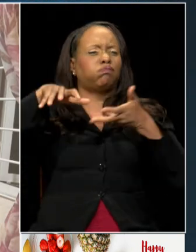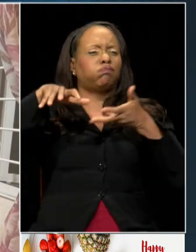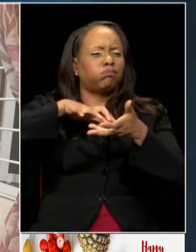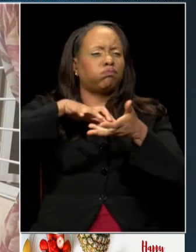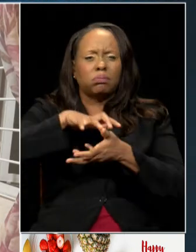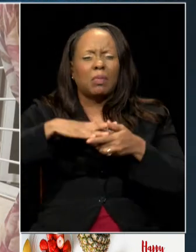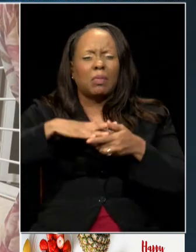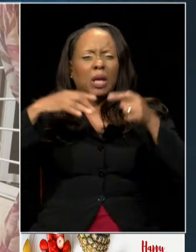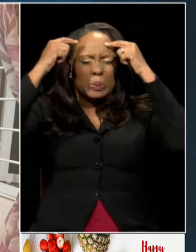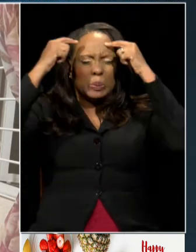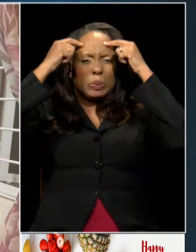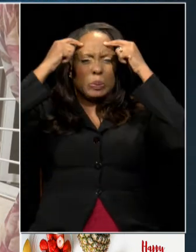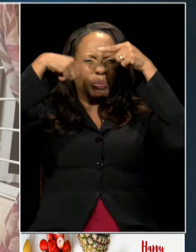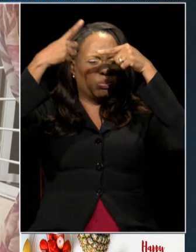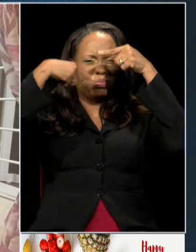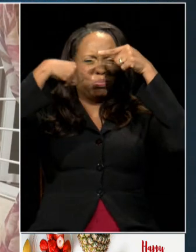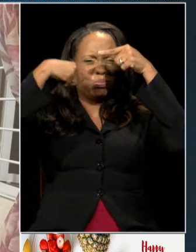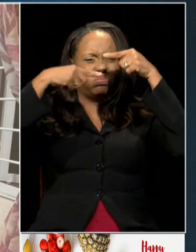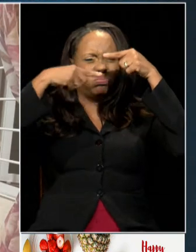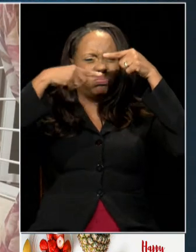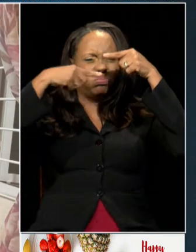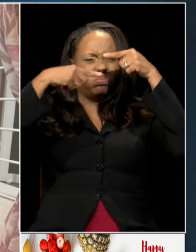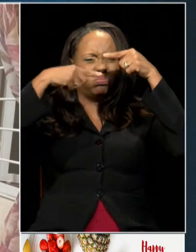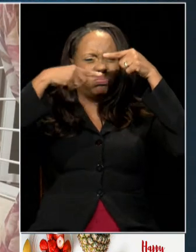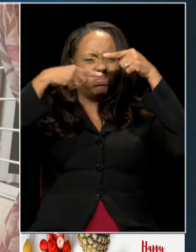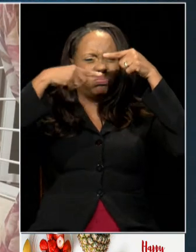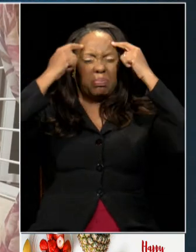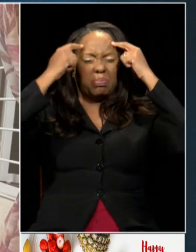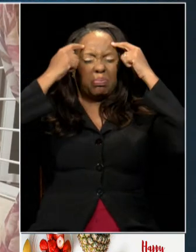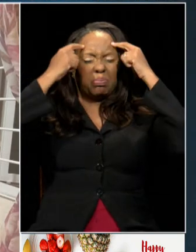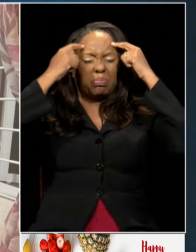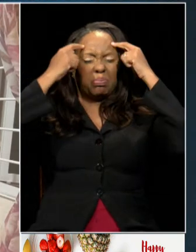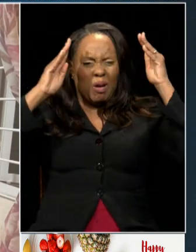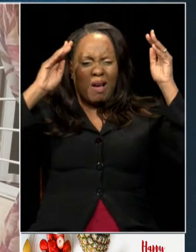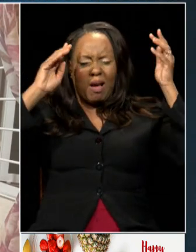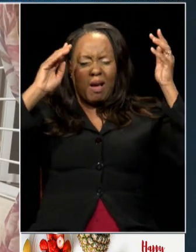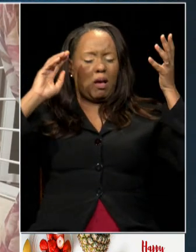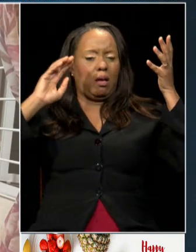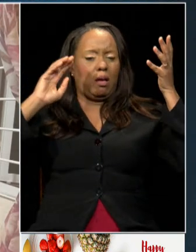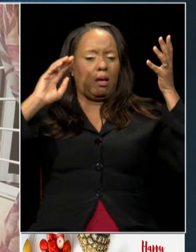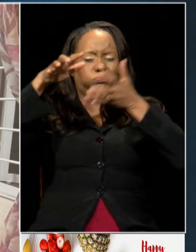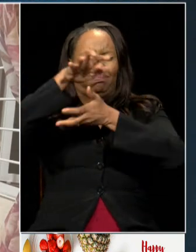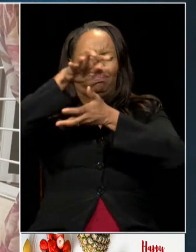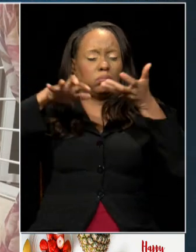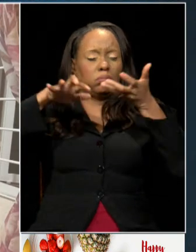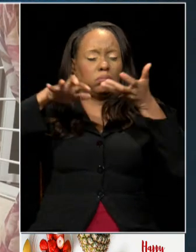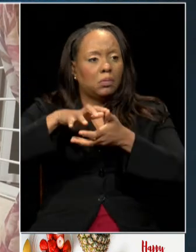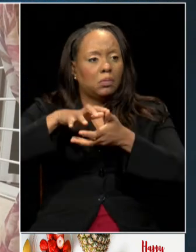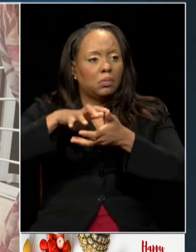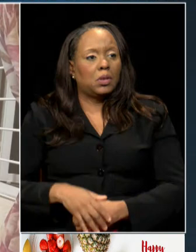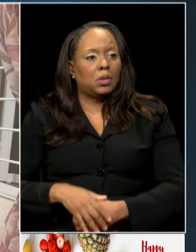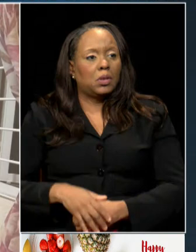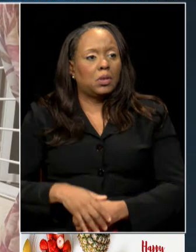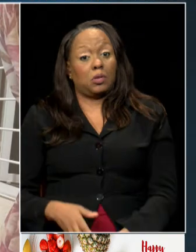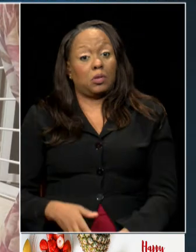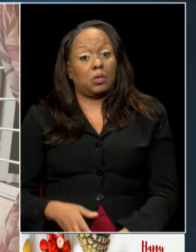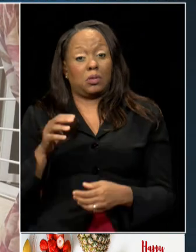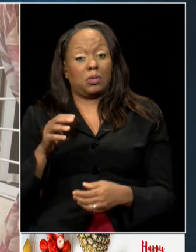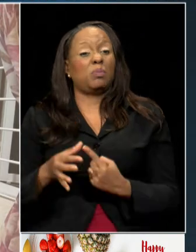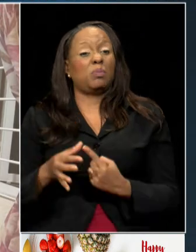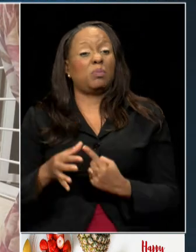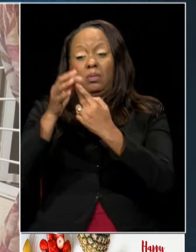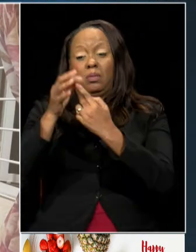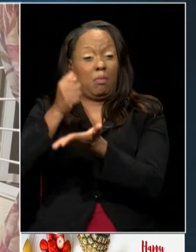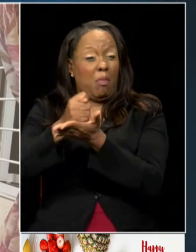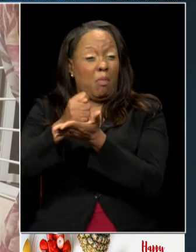cognitive rehab is also something that the occupational therapist and the speech therapist specialize in. And